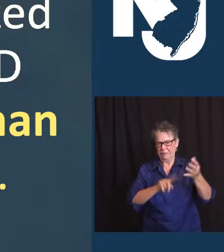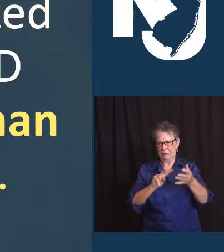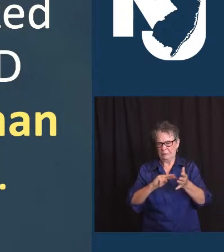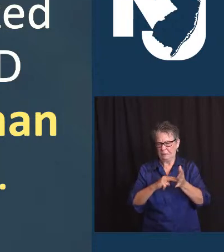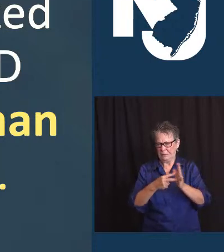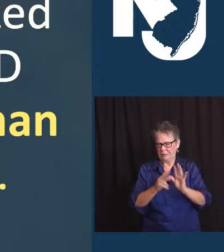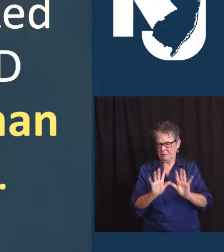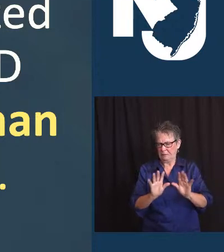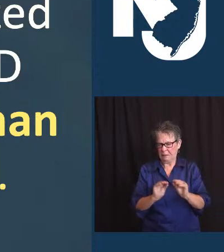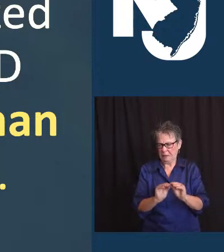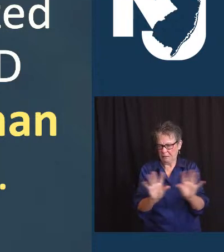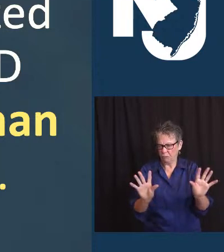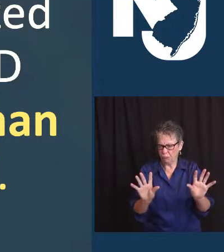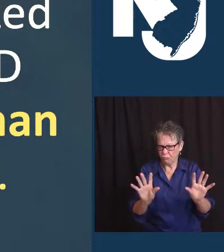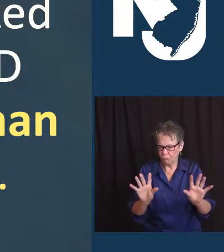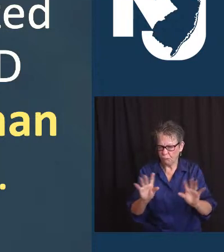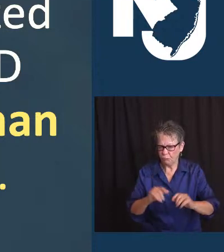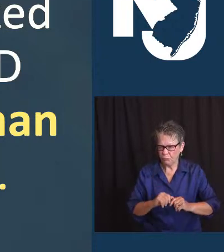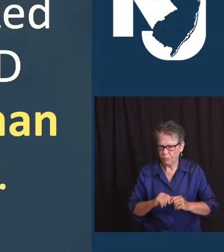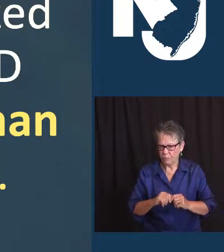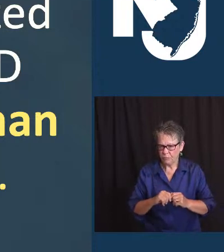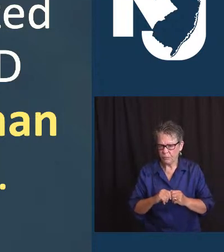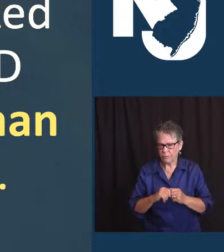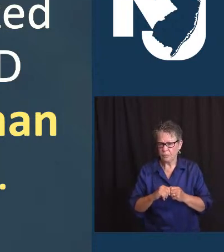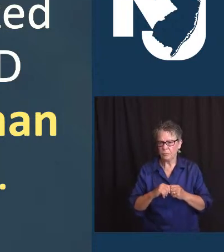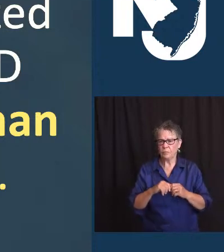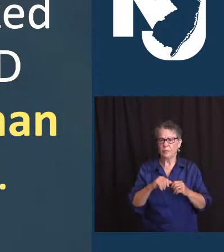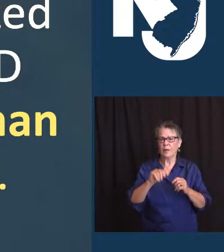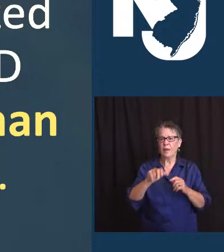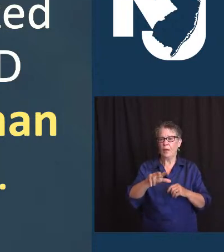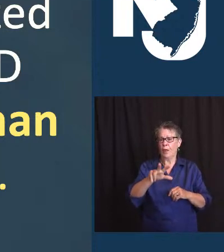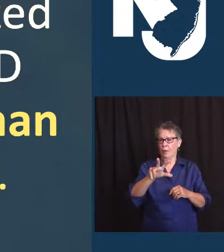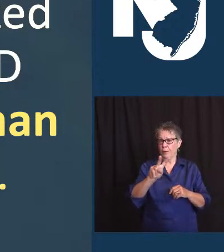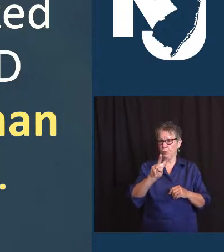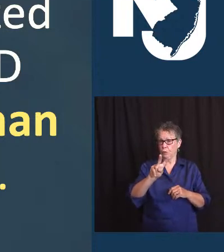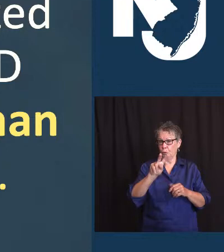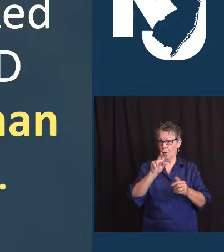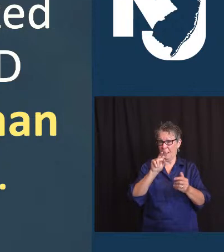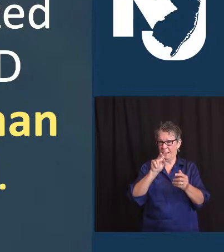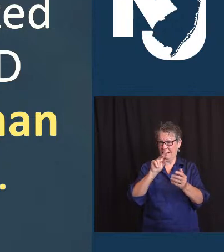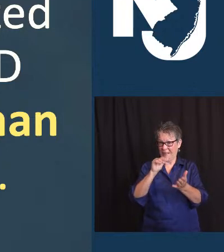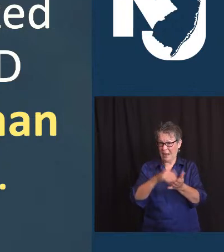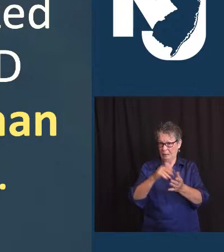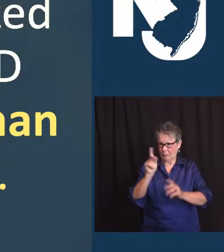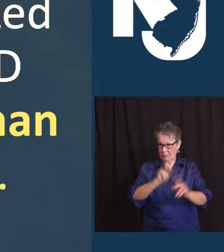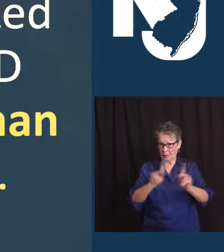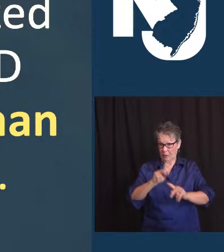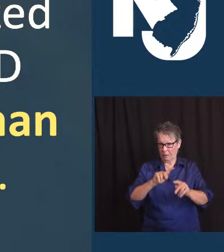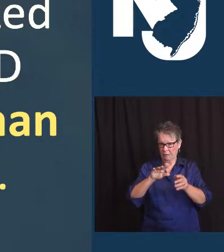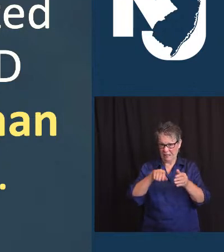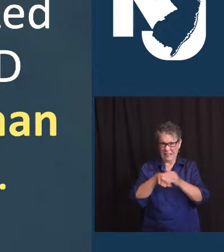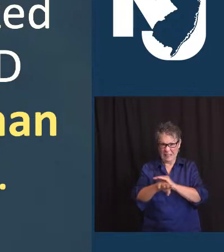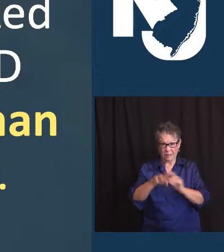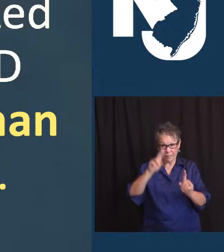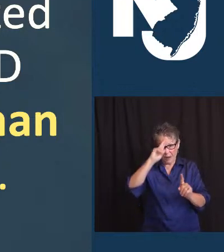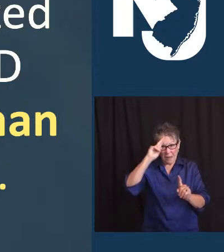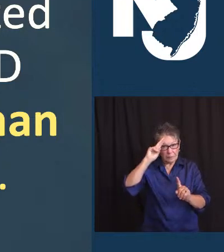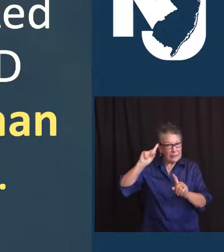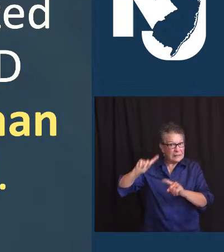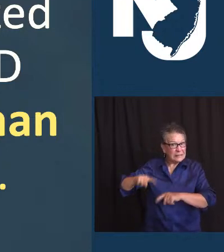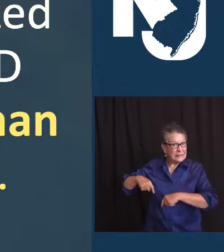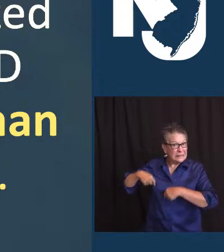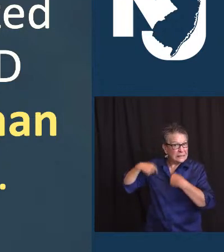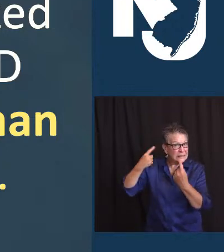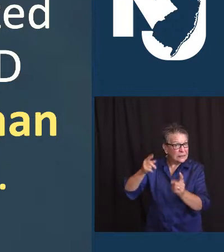COVID-positive hospital admissions reported between January 19th and July 12th, more than